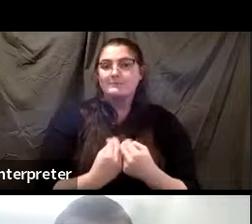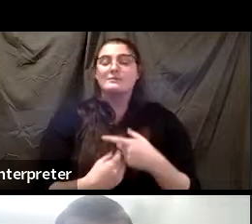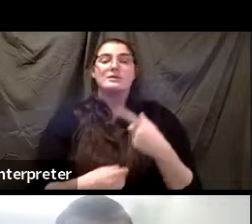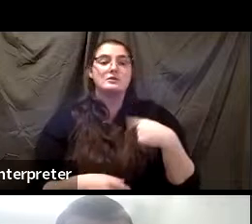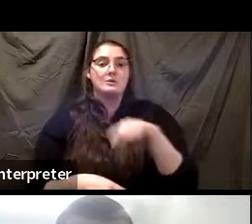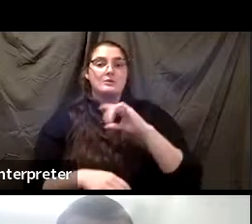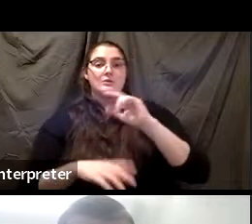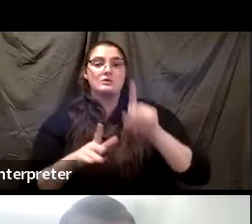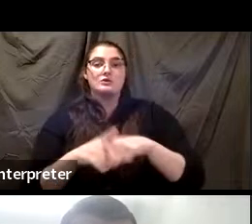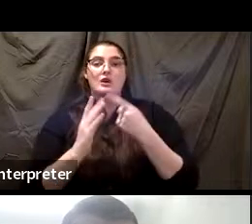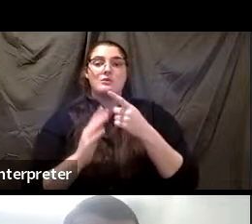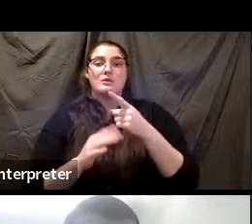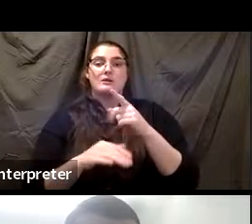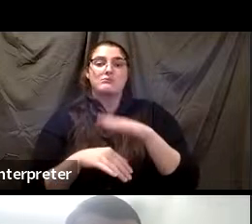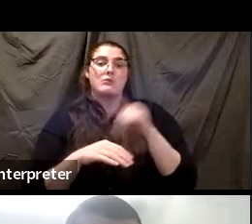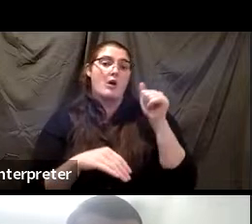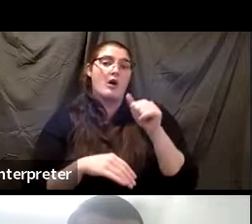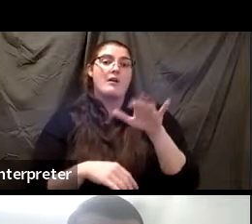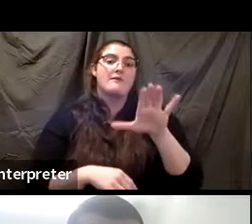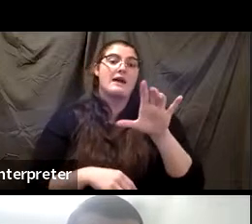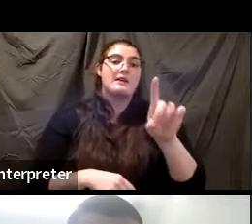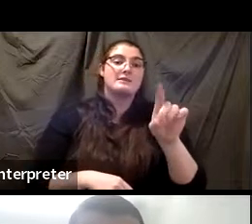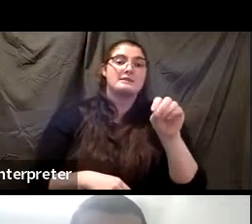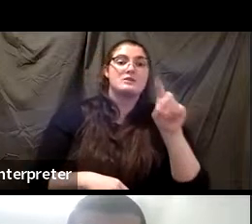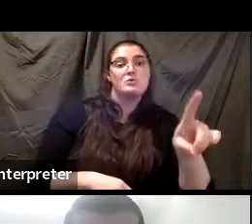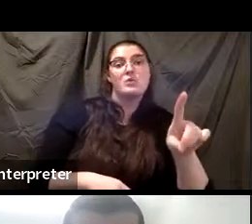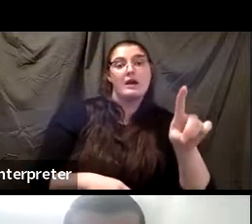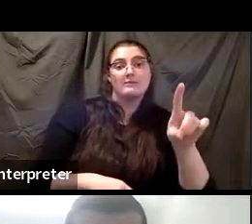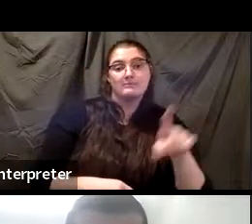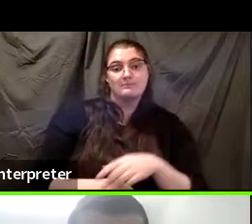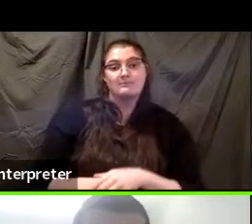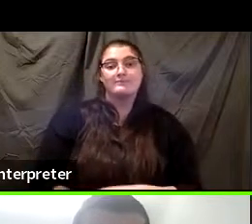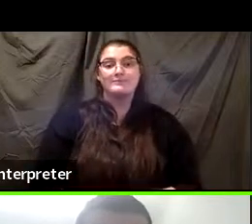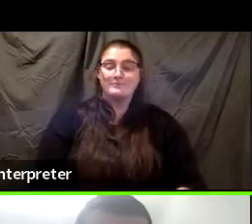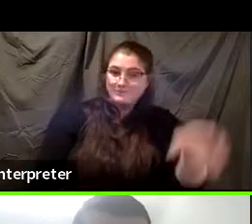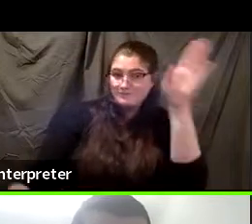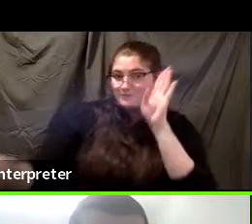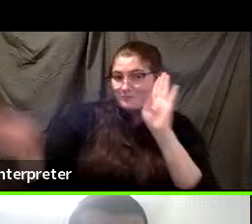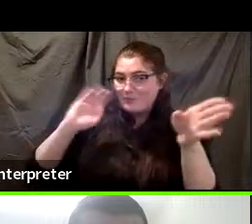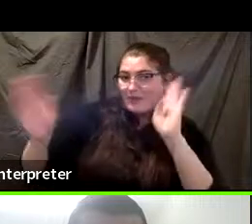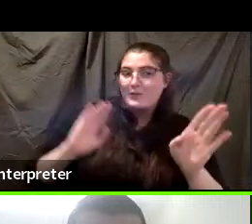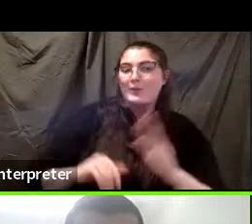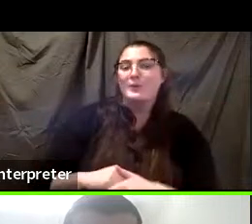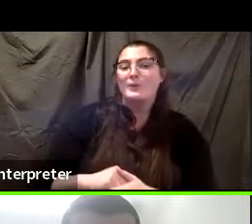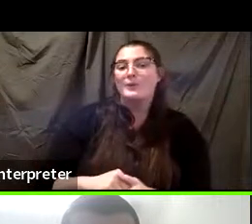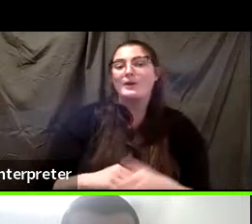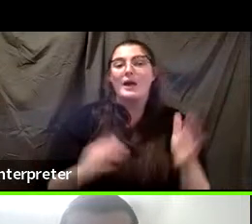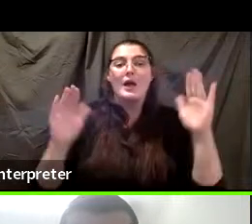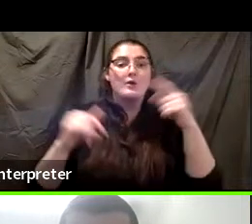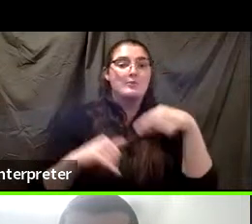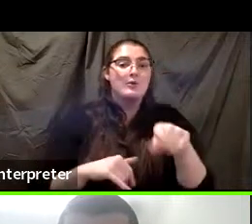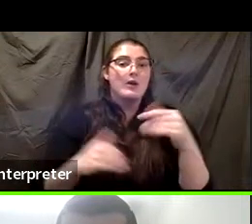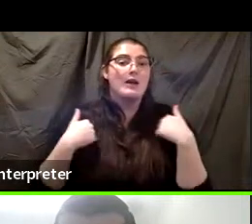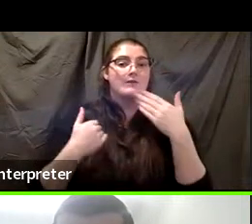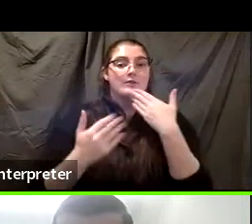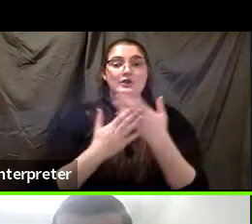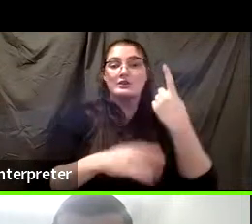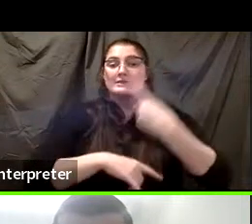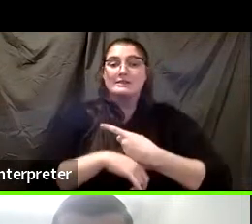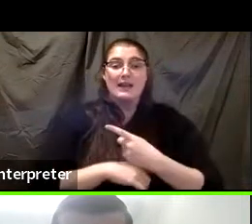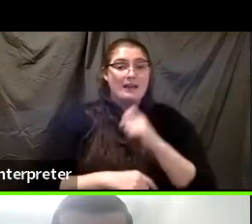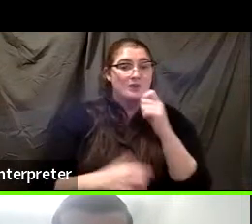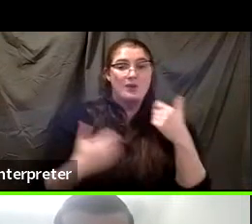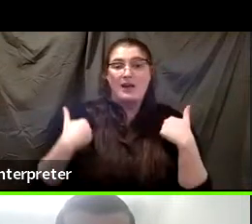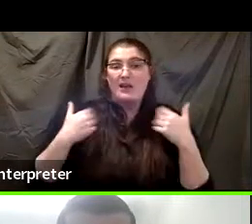call. We'll start with 5D01 for commissioners reports. Hello. Hope you're all having a good day. I don't have any major reports